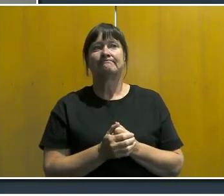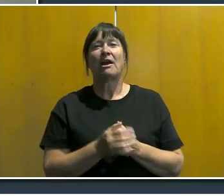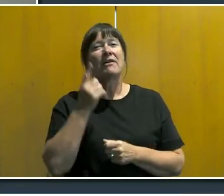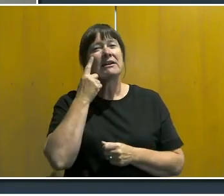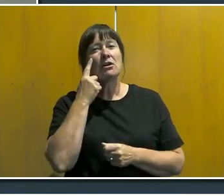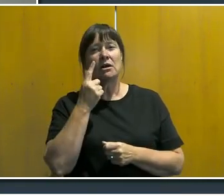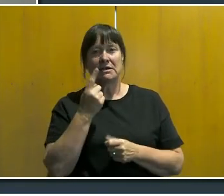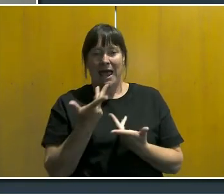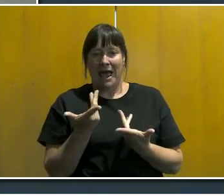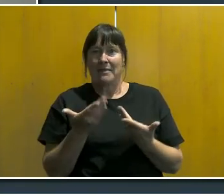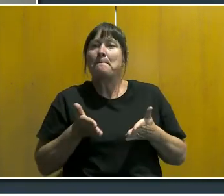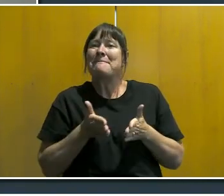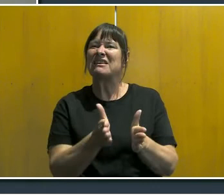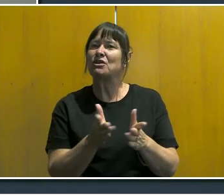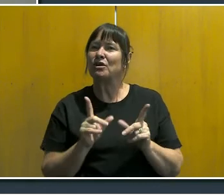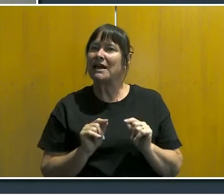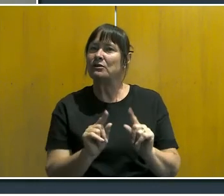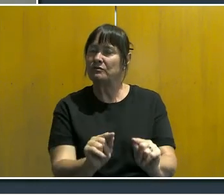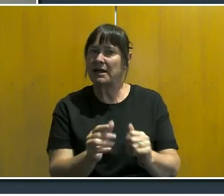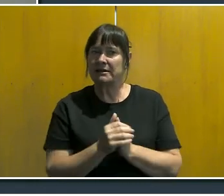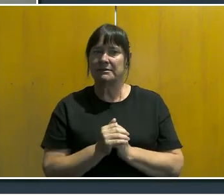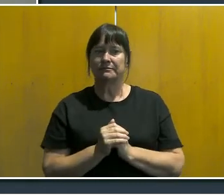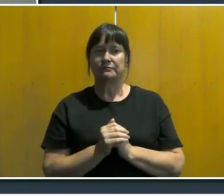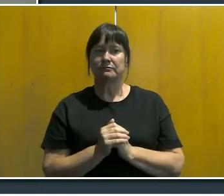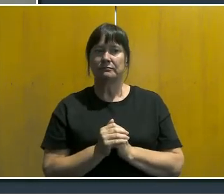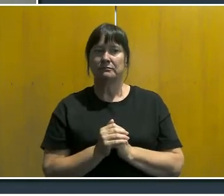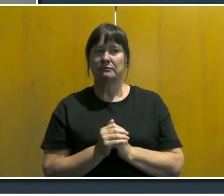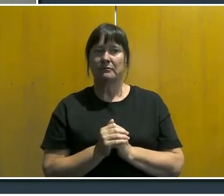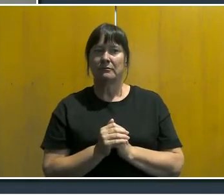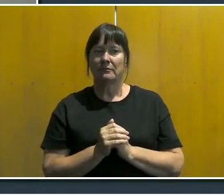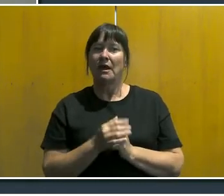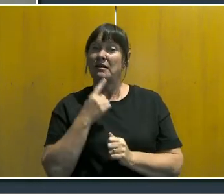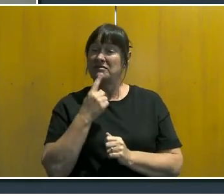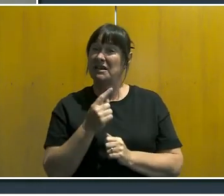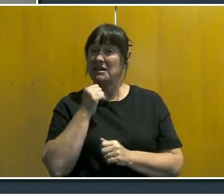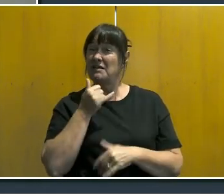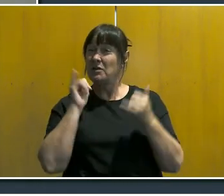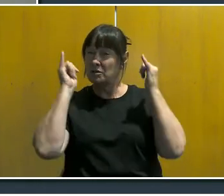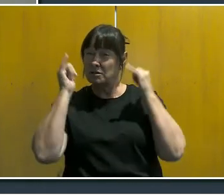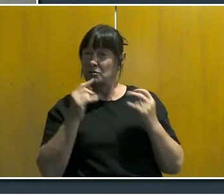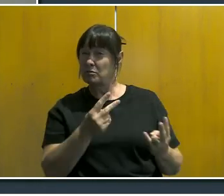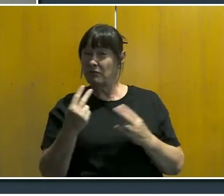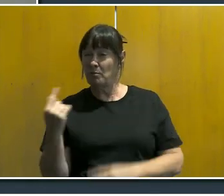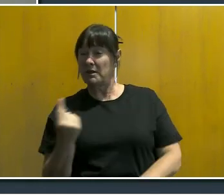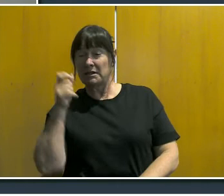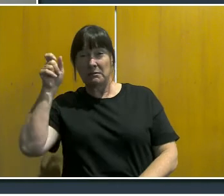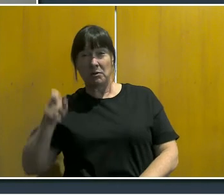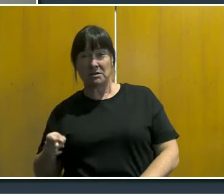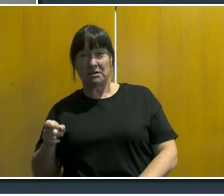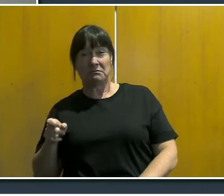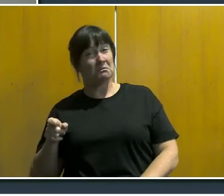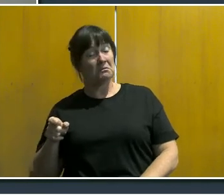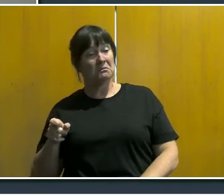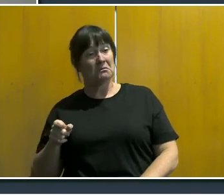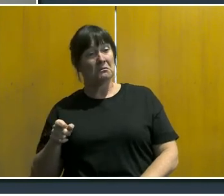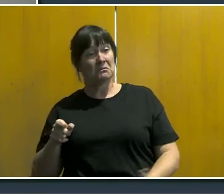methodology, and I think openly in the sense that if this were ever taken on a judicial review by an independent person, that you would look at it and